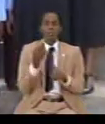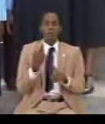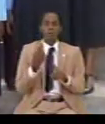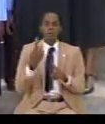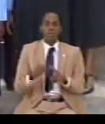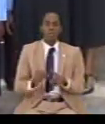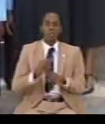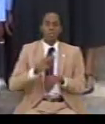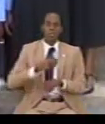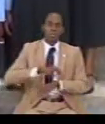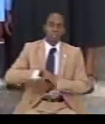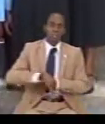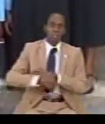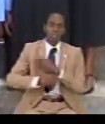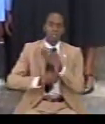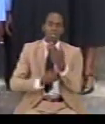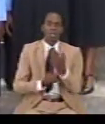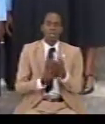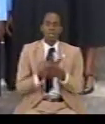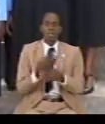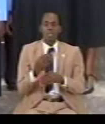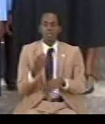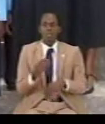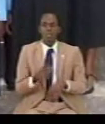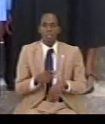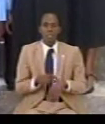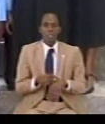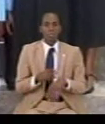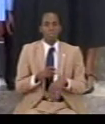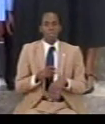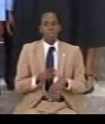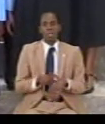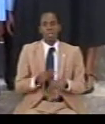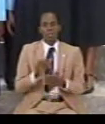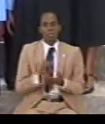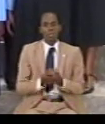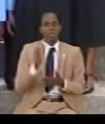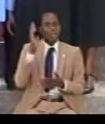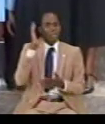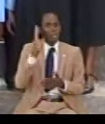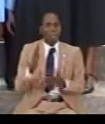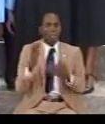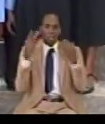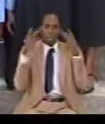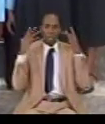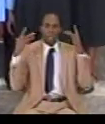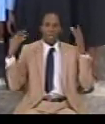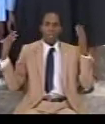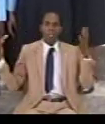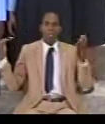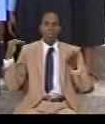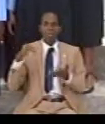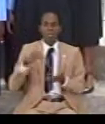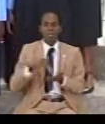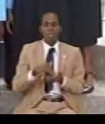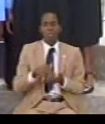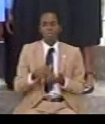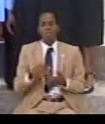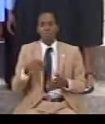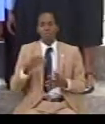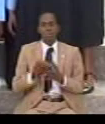unchanged from the dawn of time that will echo